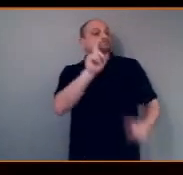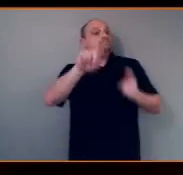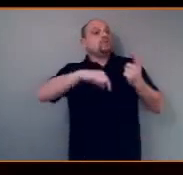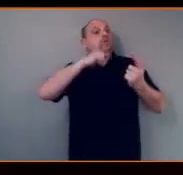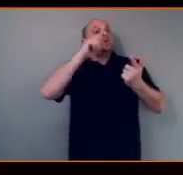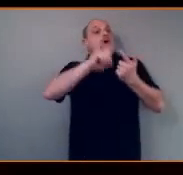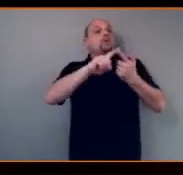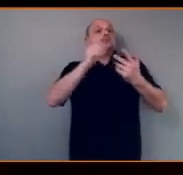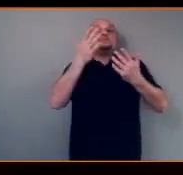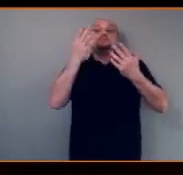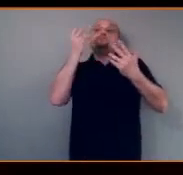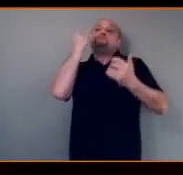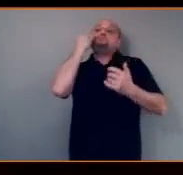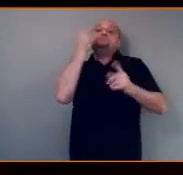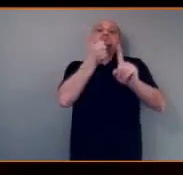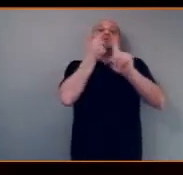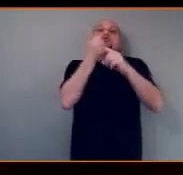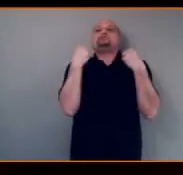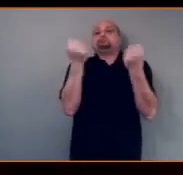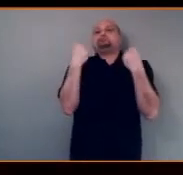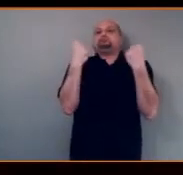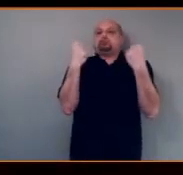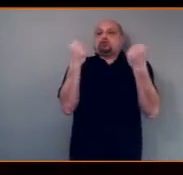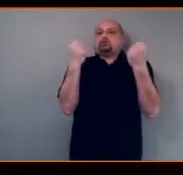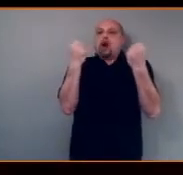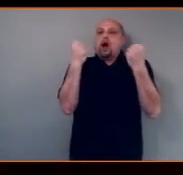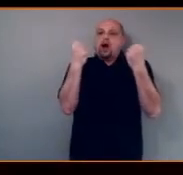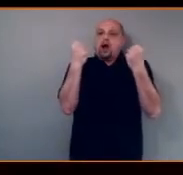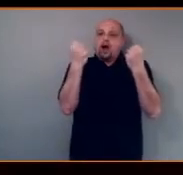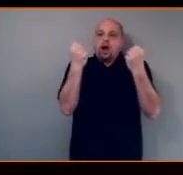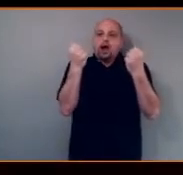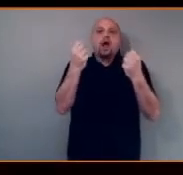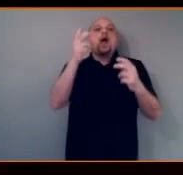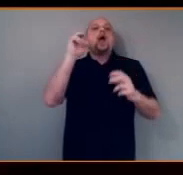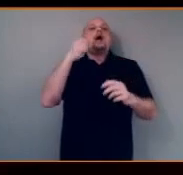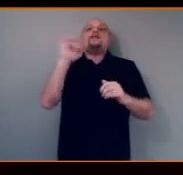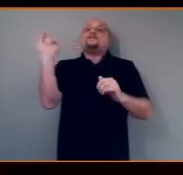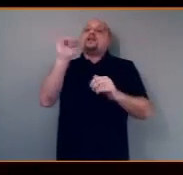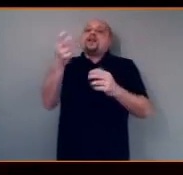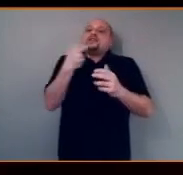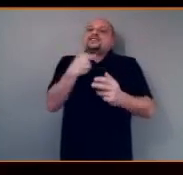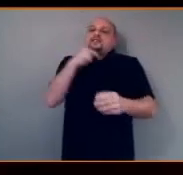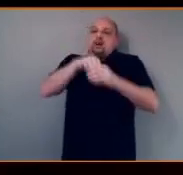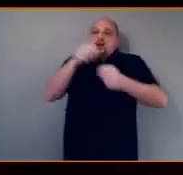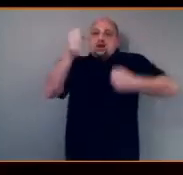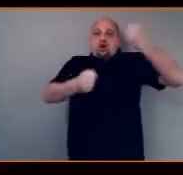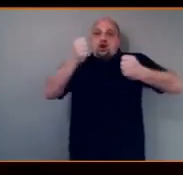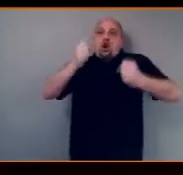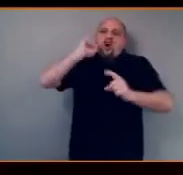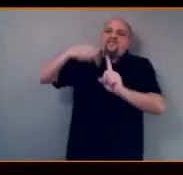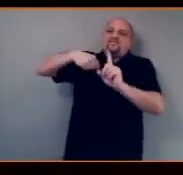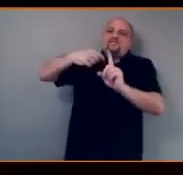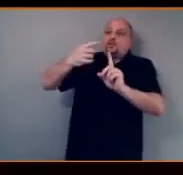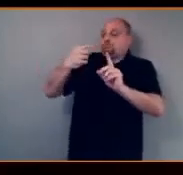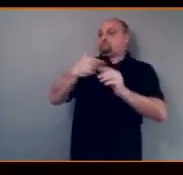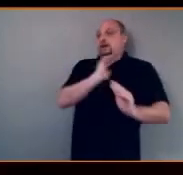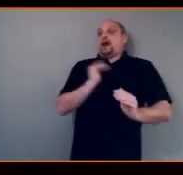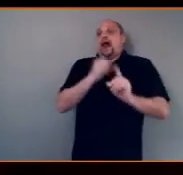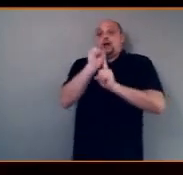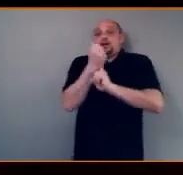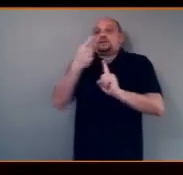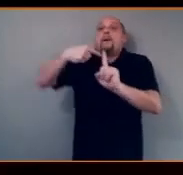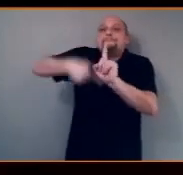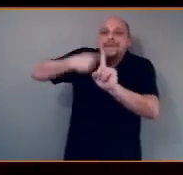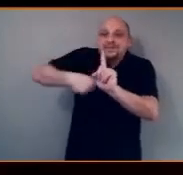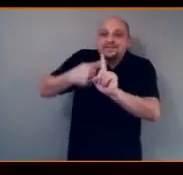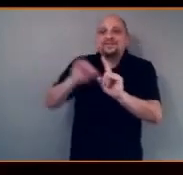road trip, right, you're kind of cramped up in a car, and our rover has been cramped up in its spacecraft for months. And so the first thing we want to do